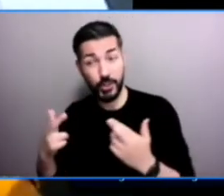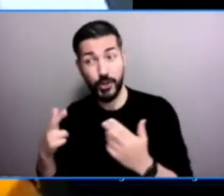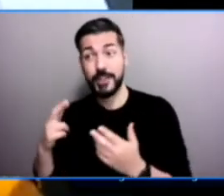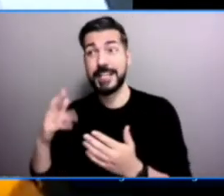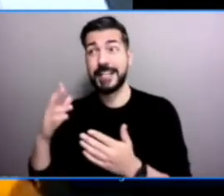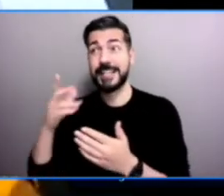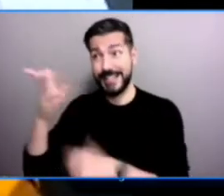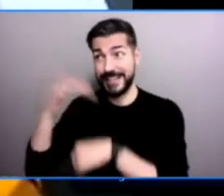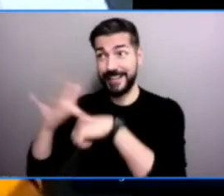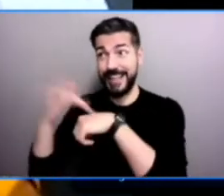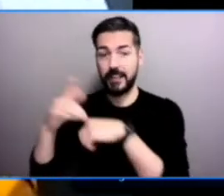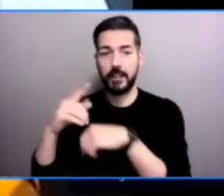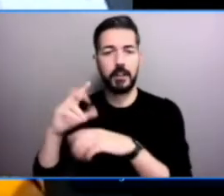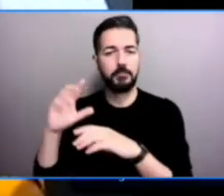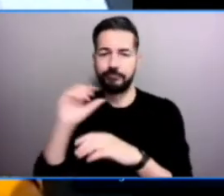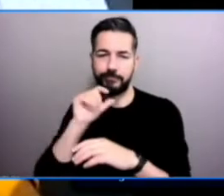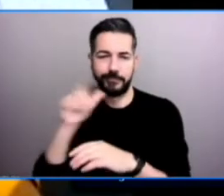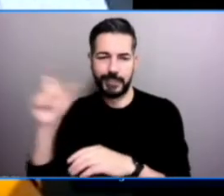very heavily on social